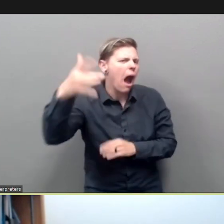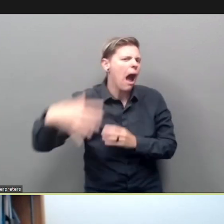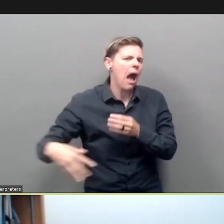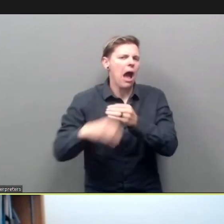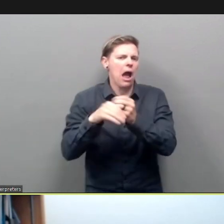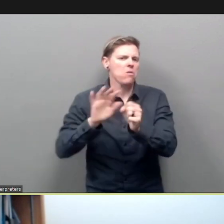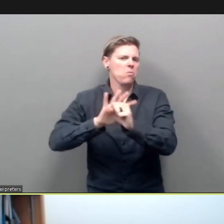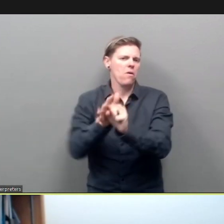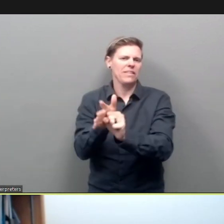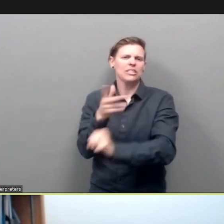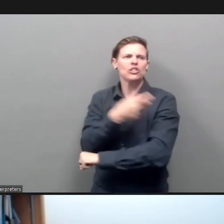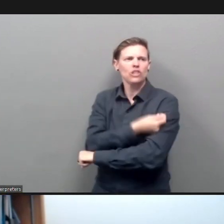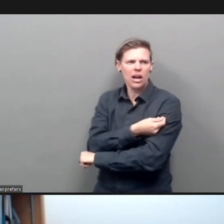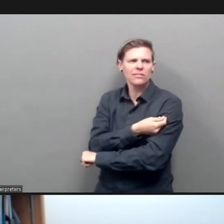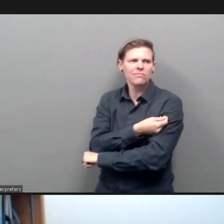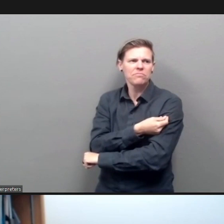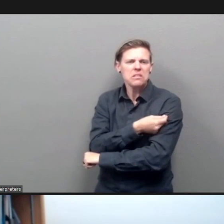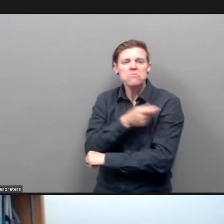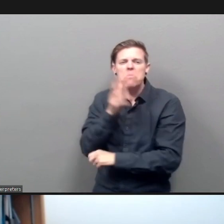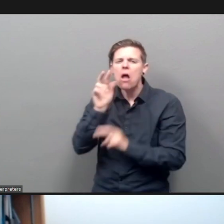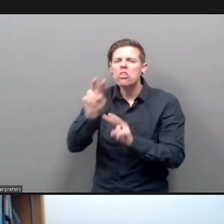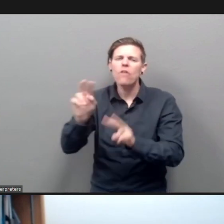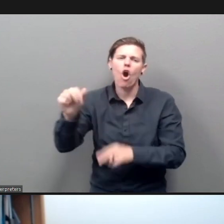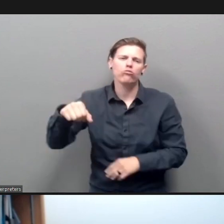to that day. Why?